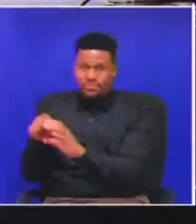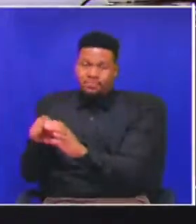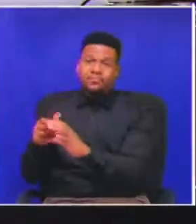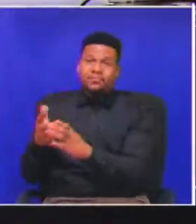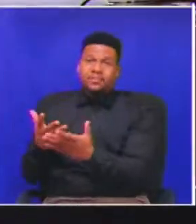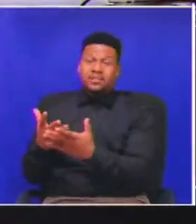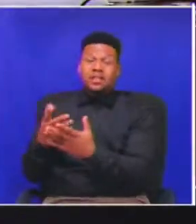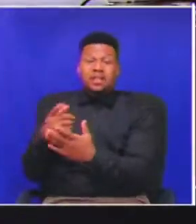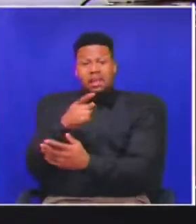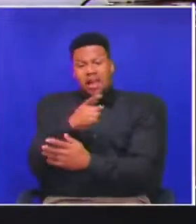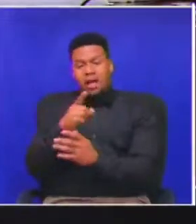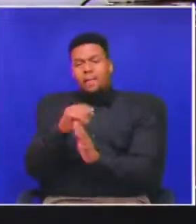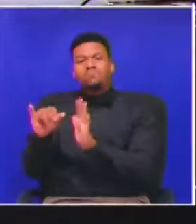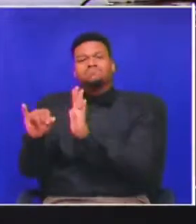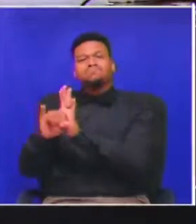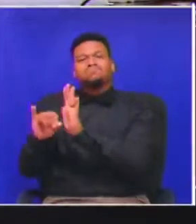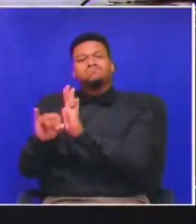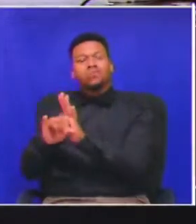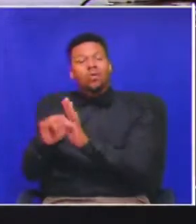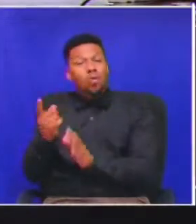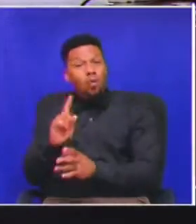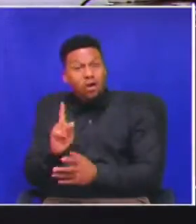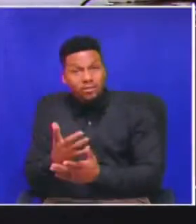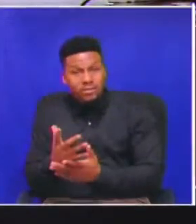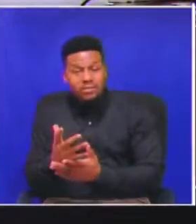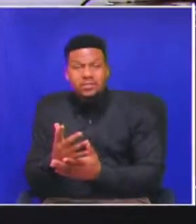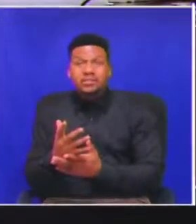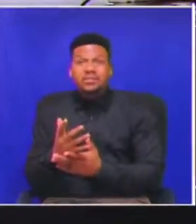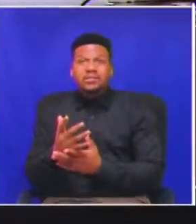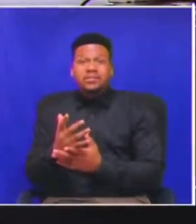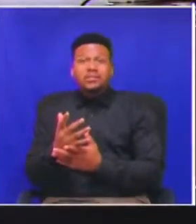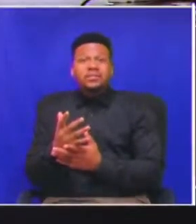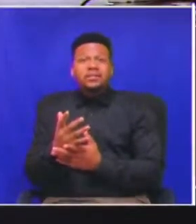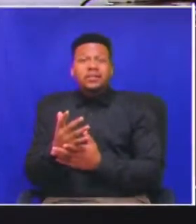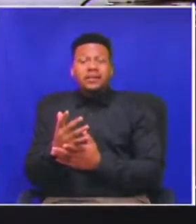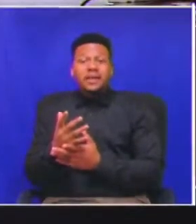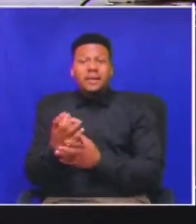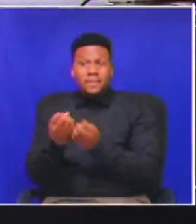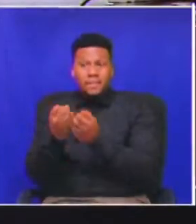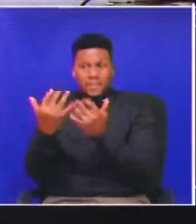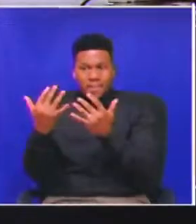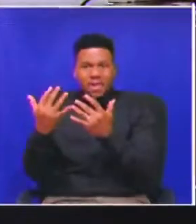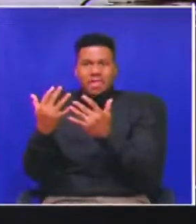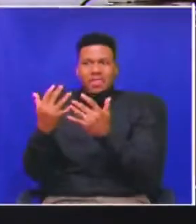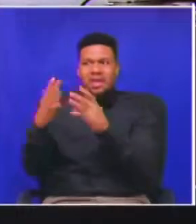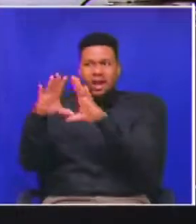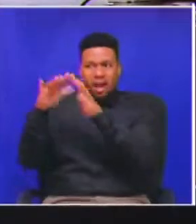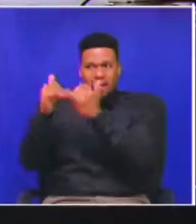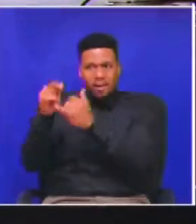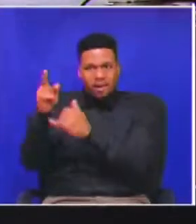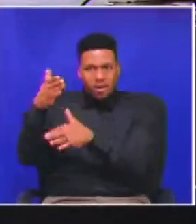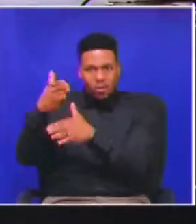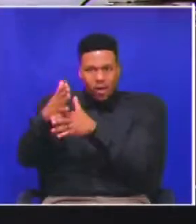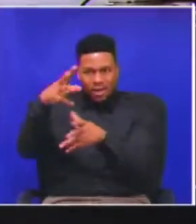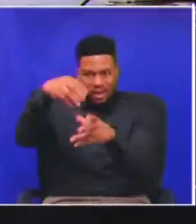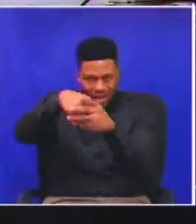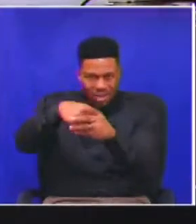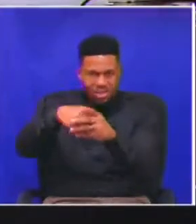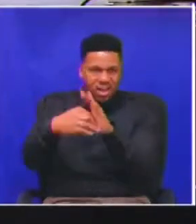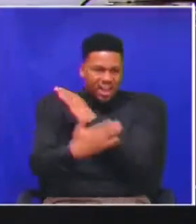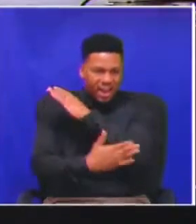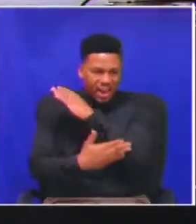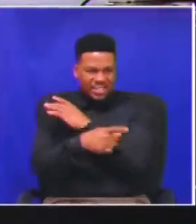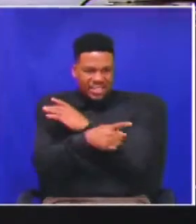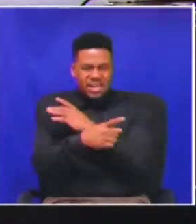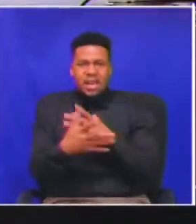monopolies that operate in various countries do tend to stifle growth, do